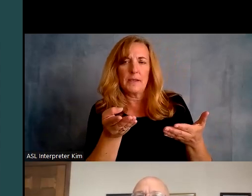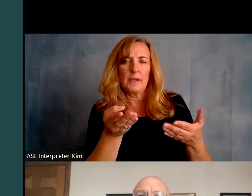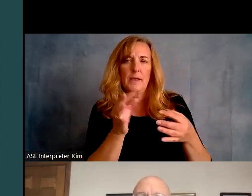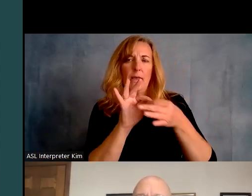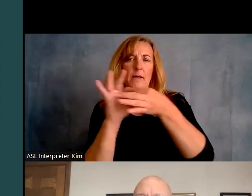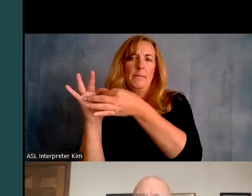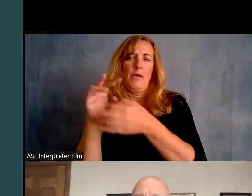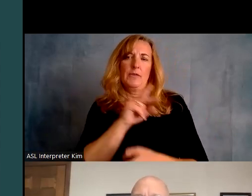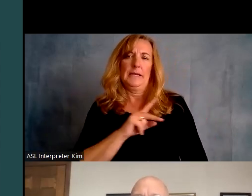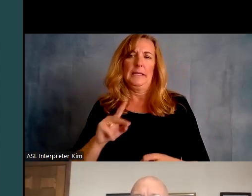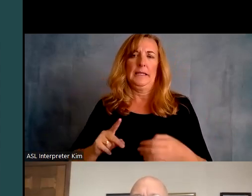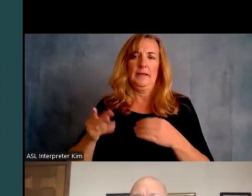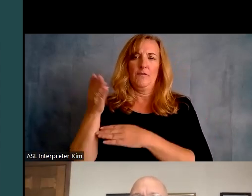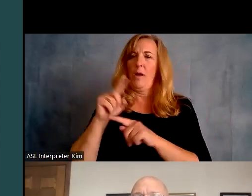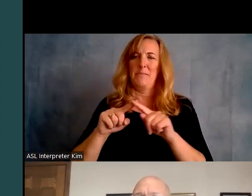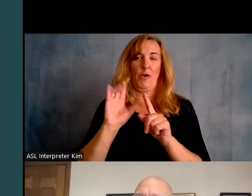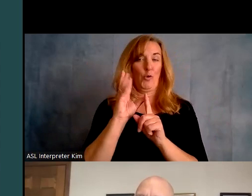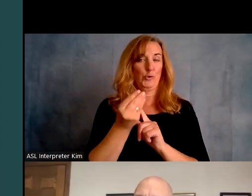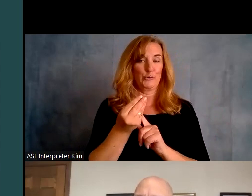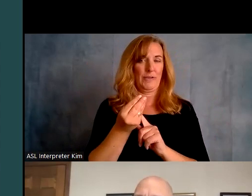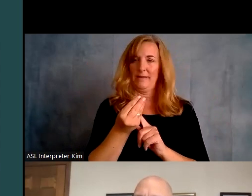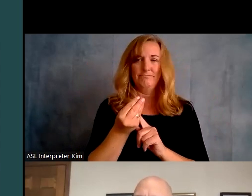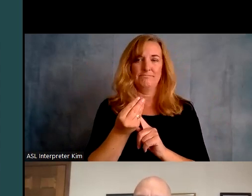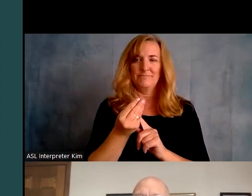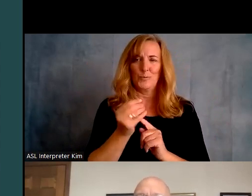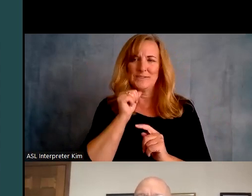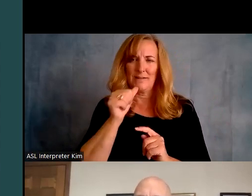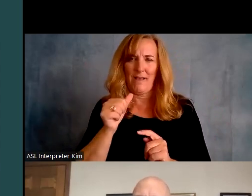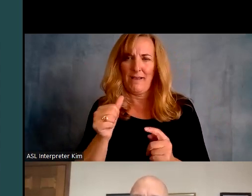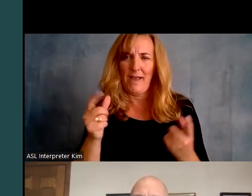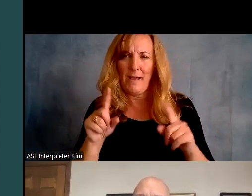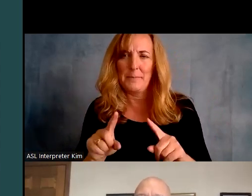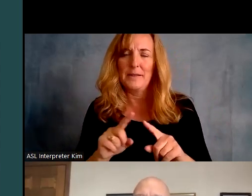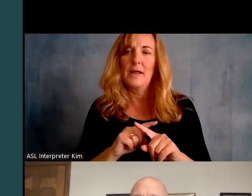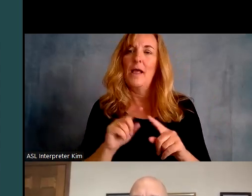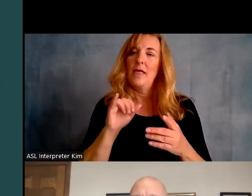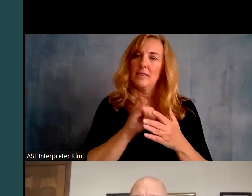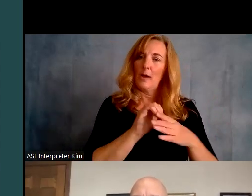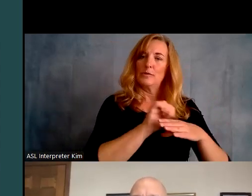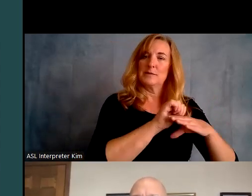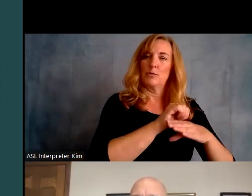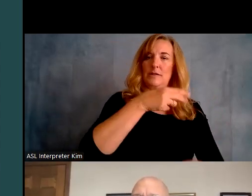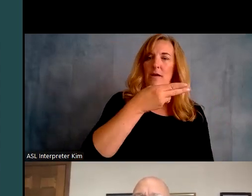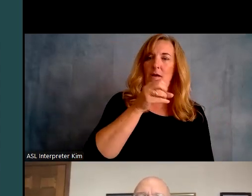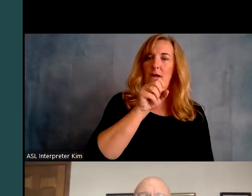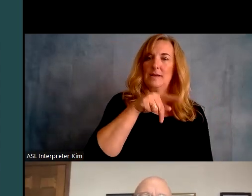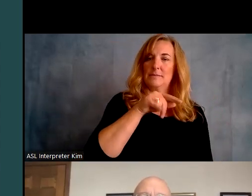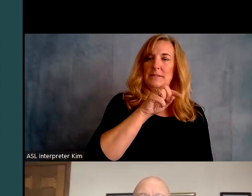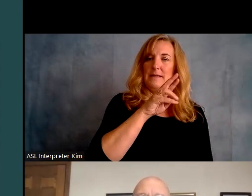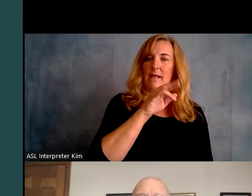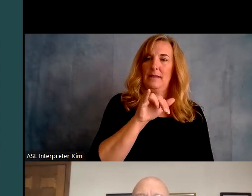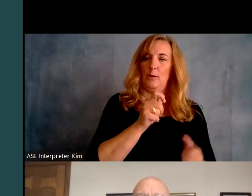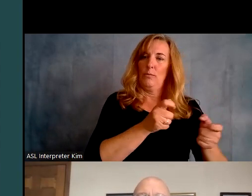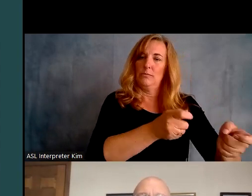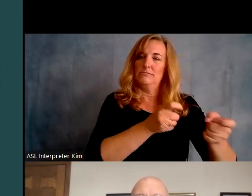was countercultural. That was a sacramental encounter in the practice of hospitality. But we've lost